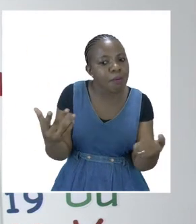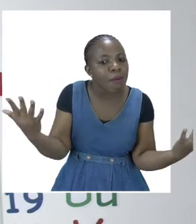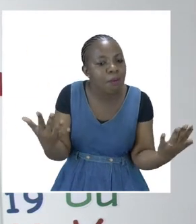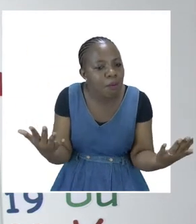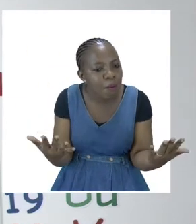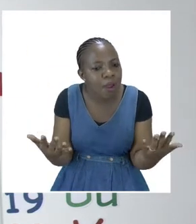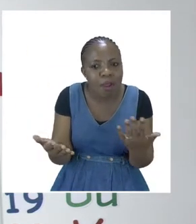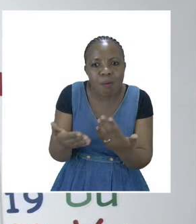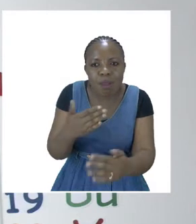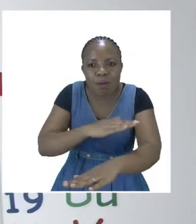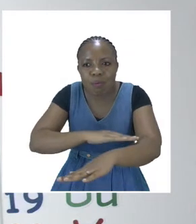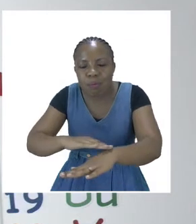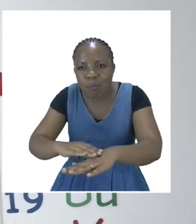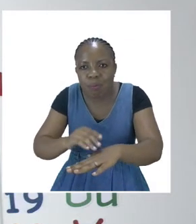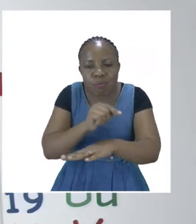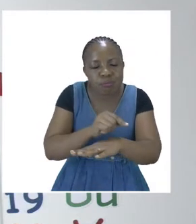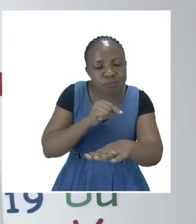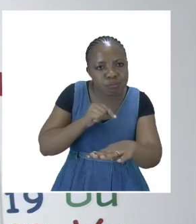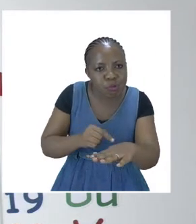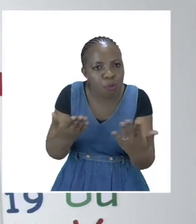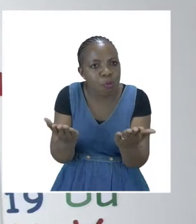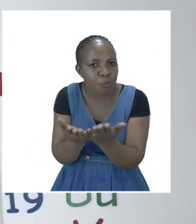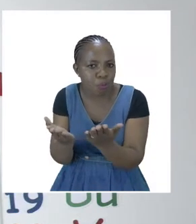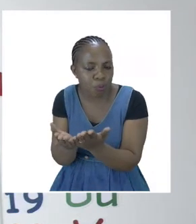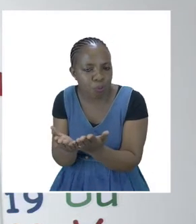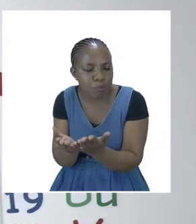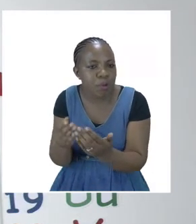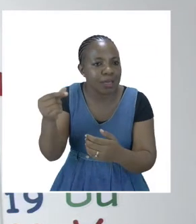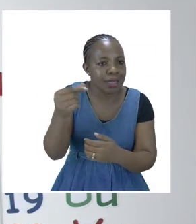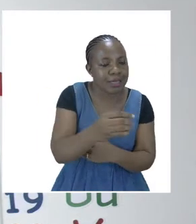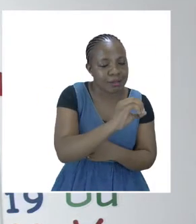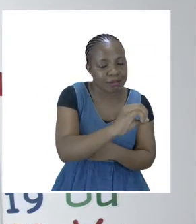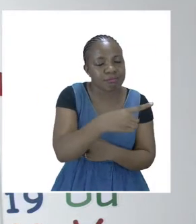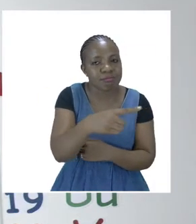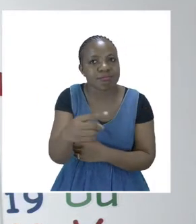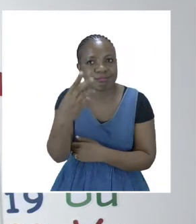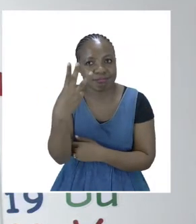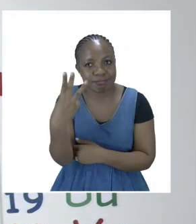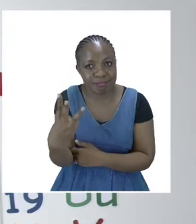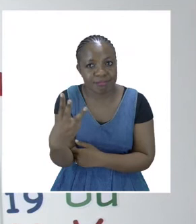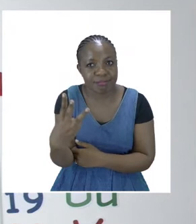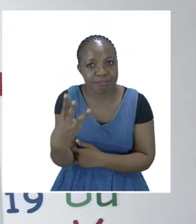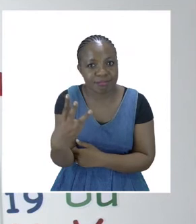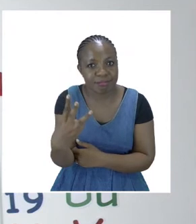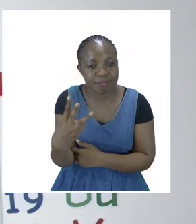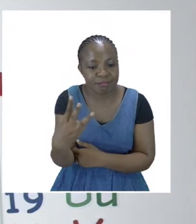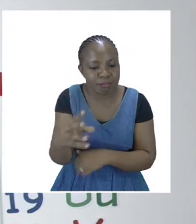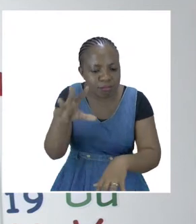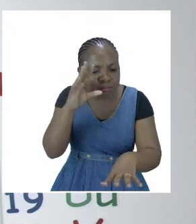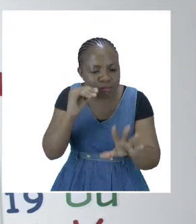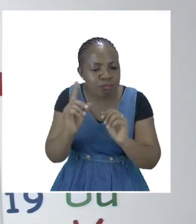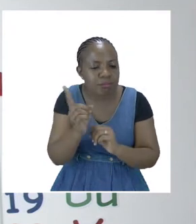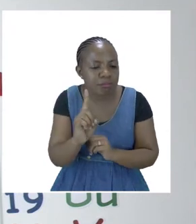to Thursday for pre-primary up until grade 3. The lessons are for listening